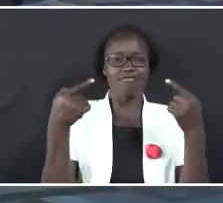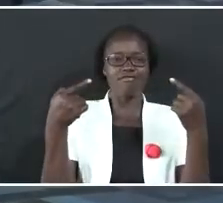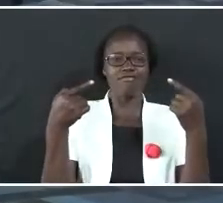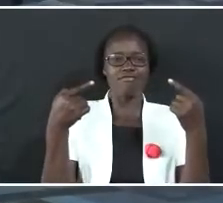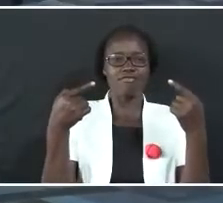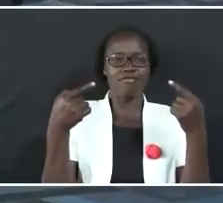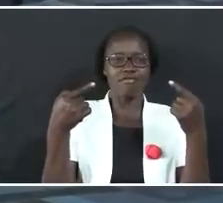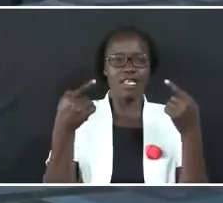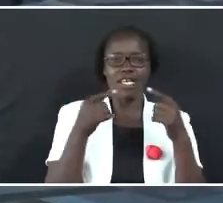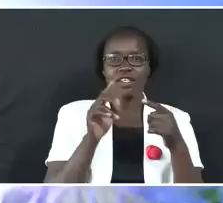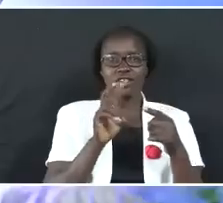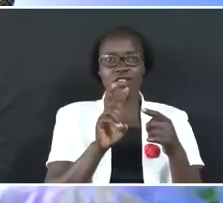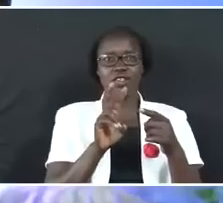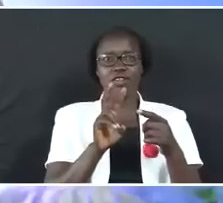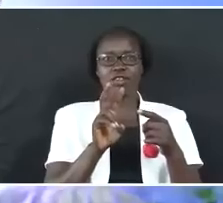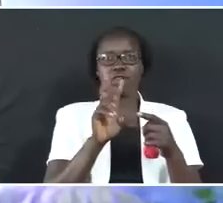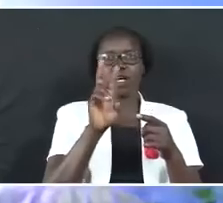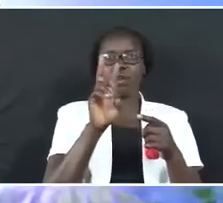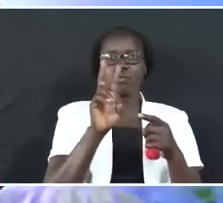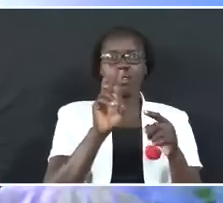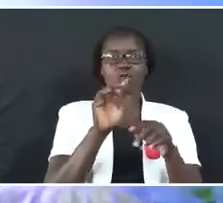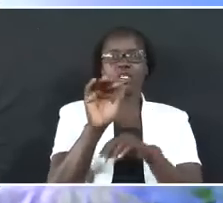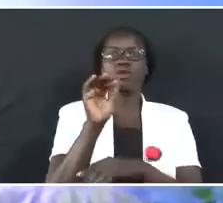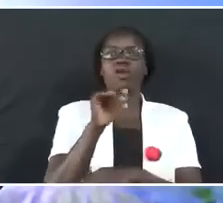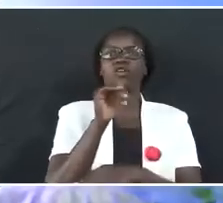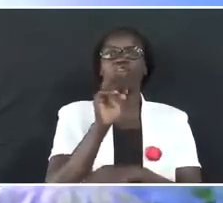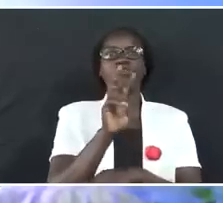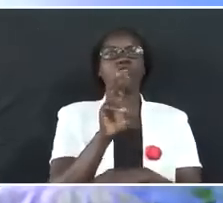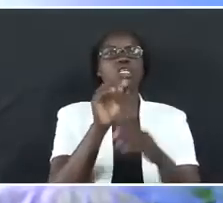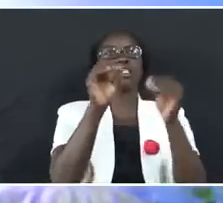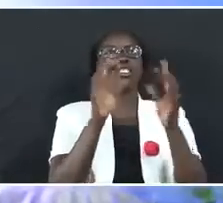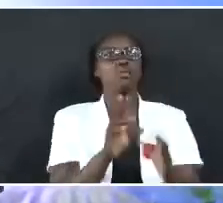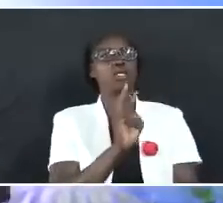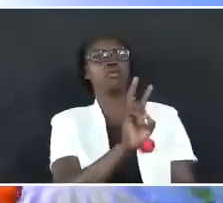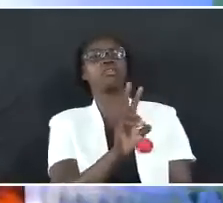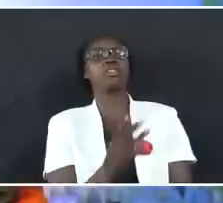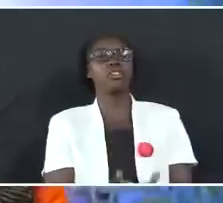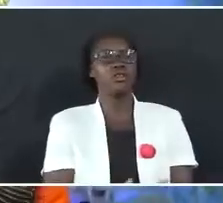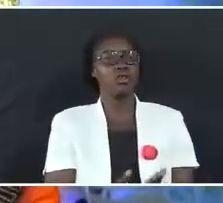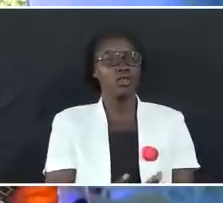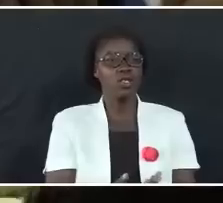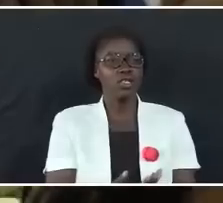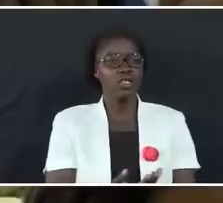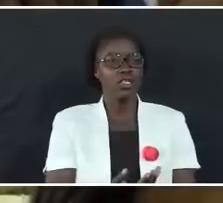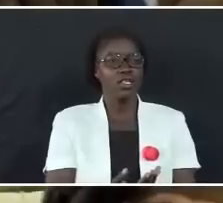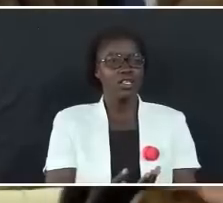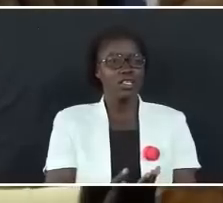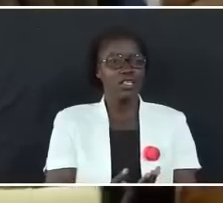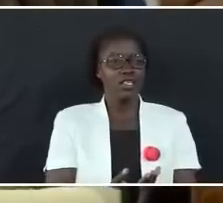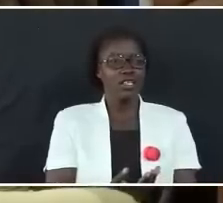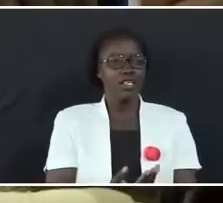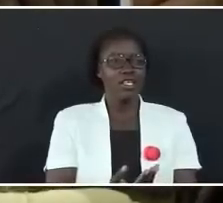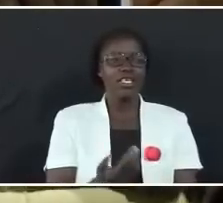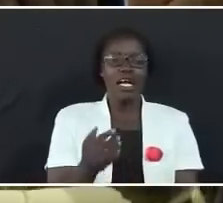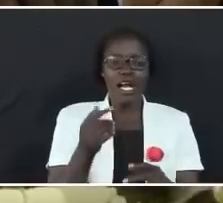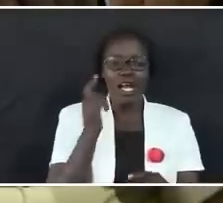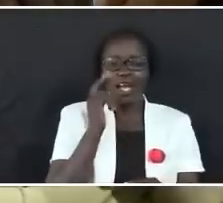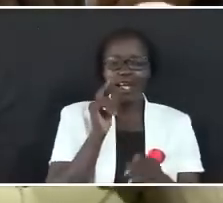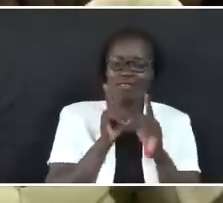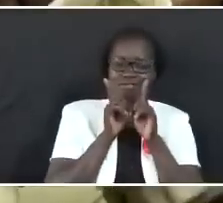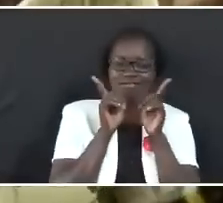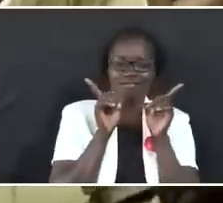These people who you think they're looking up, when you ask them, why are you not looking at me? They say, but I'm seeing you. She was a squint.